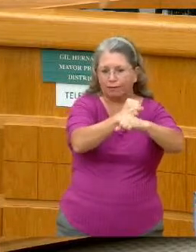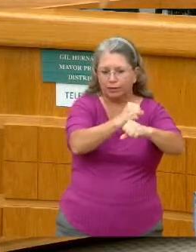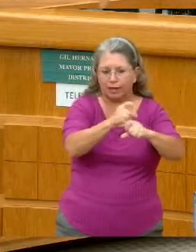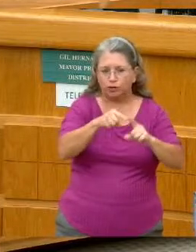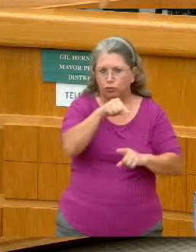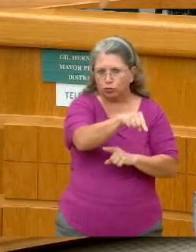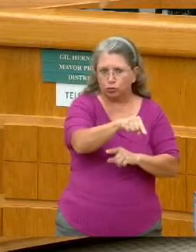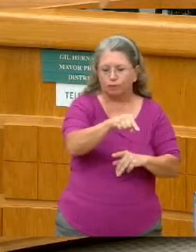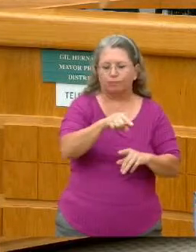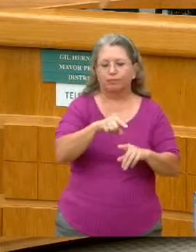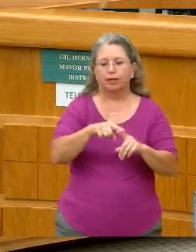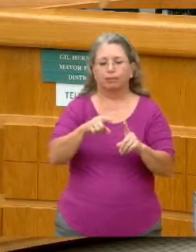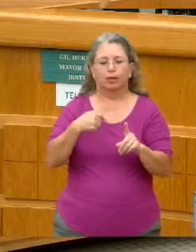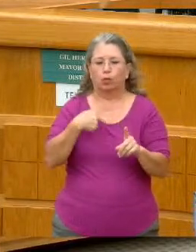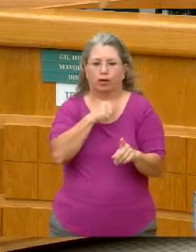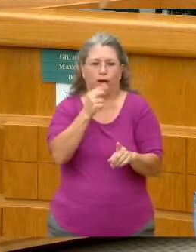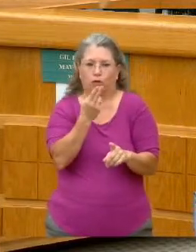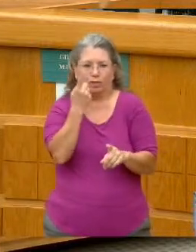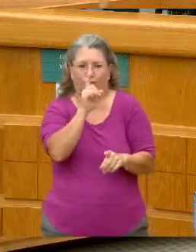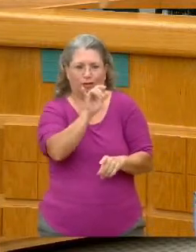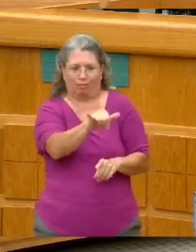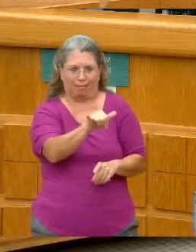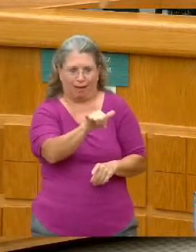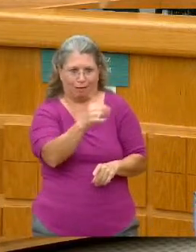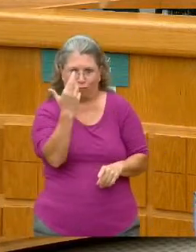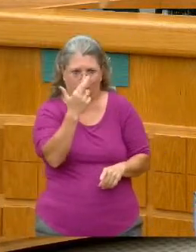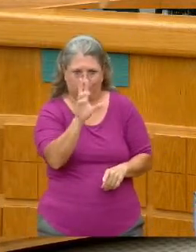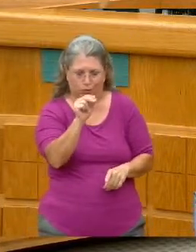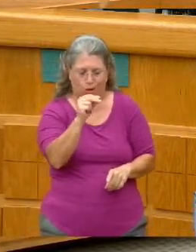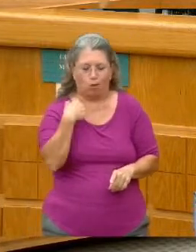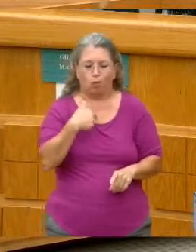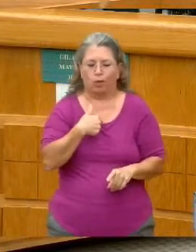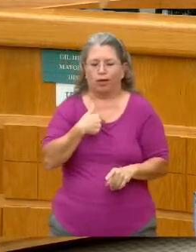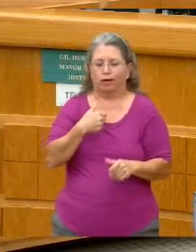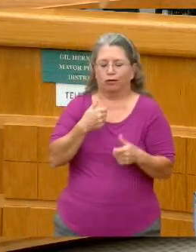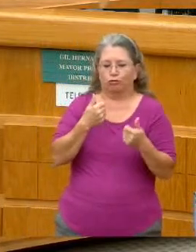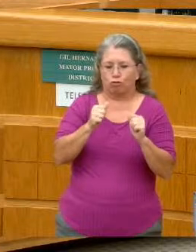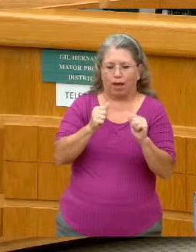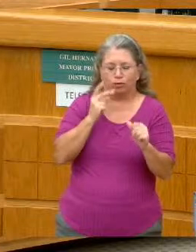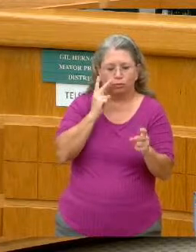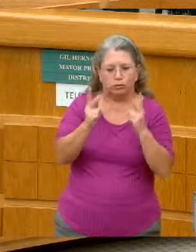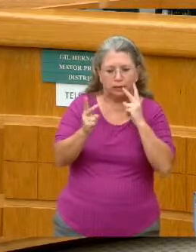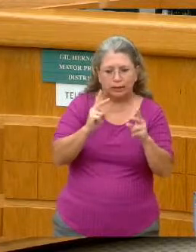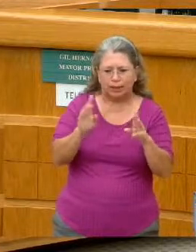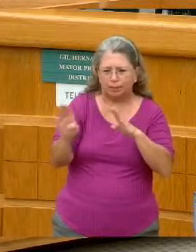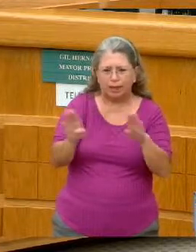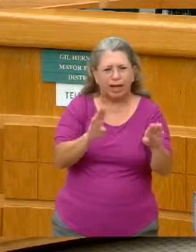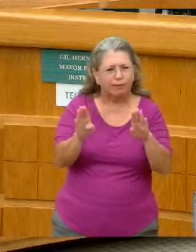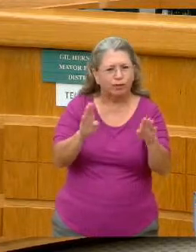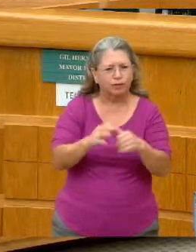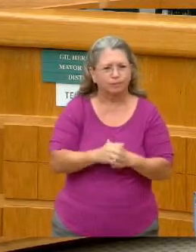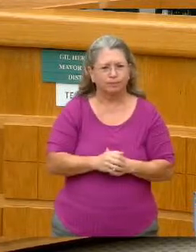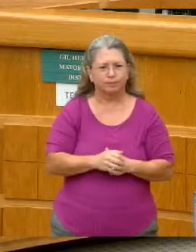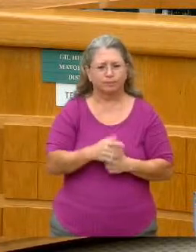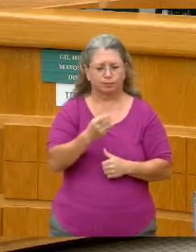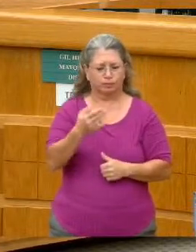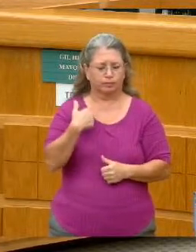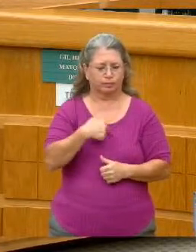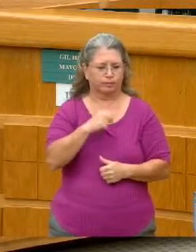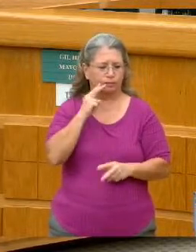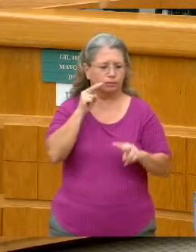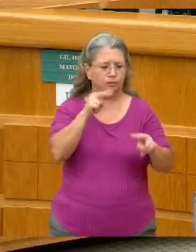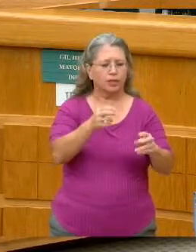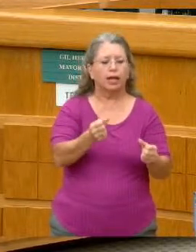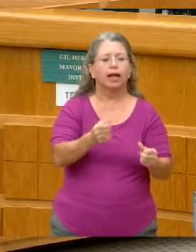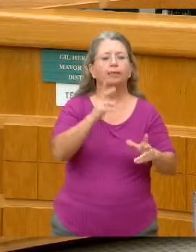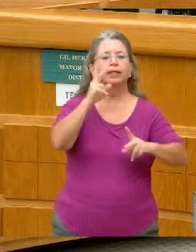out patterns of behavior in the Coastal Bend area. So one thing that we look at is leaving home and how many people are